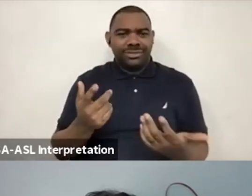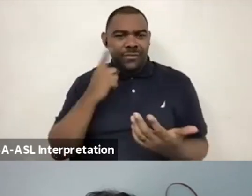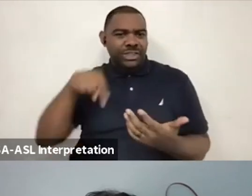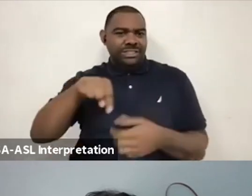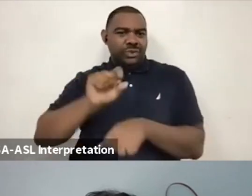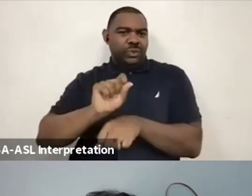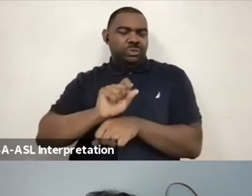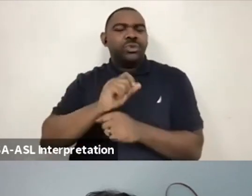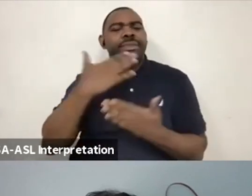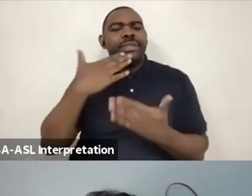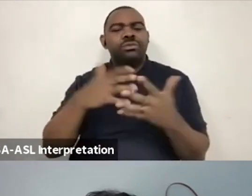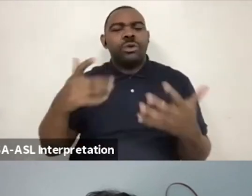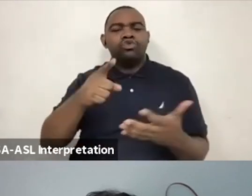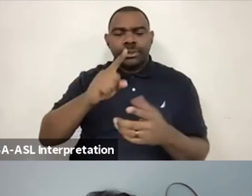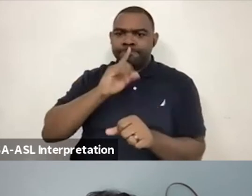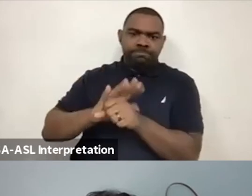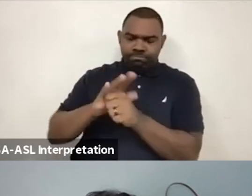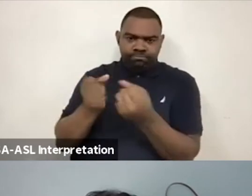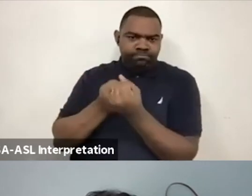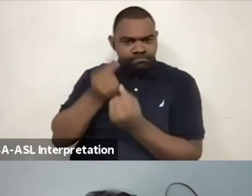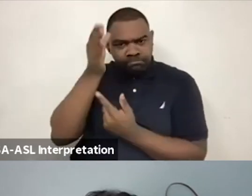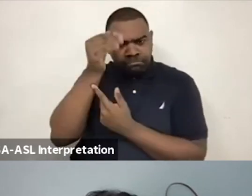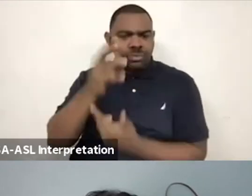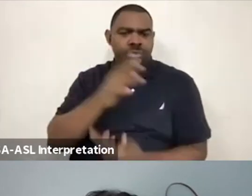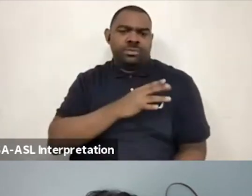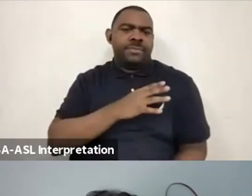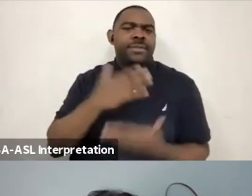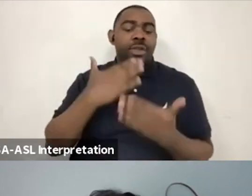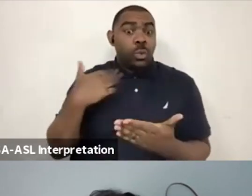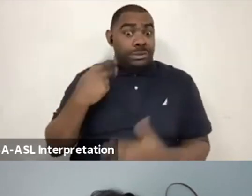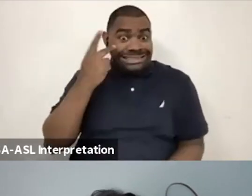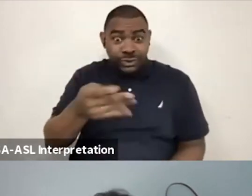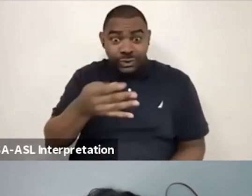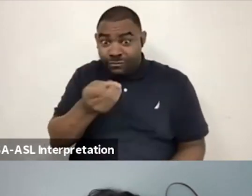thank you for your commitment to doing that. And we will see you in a